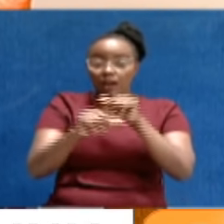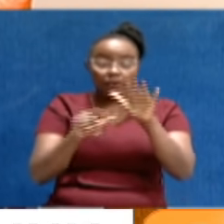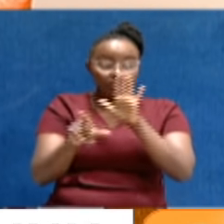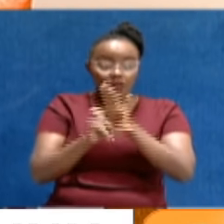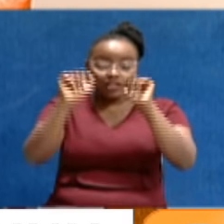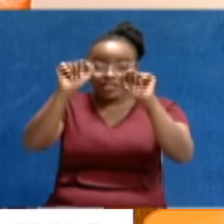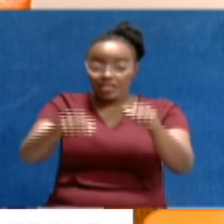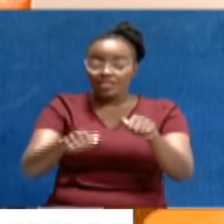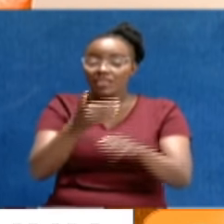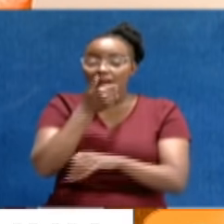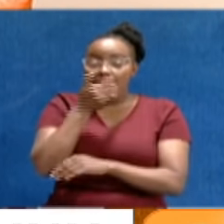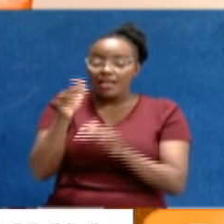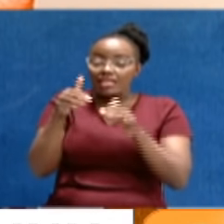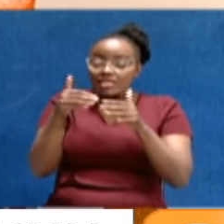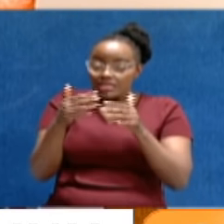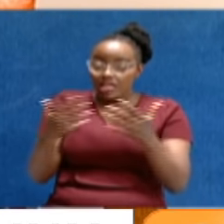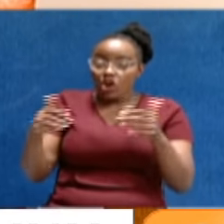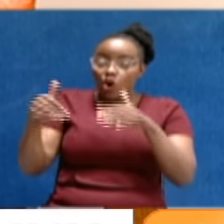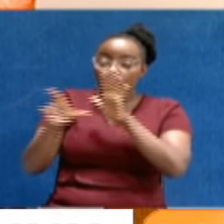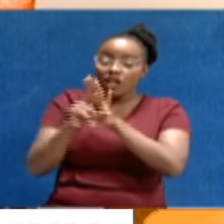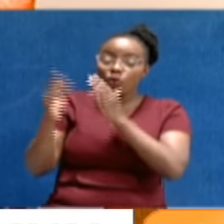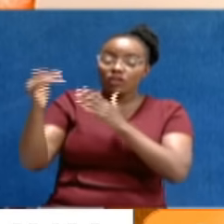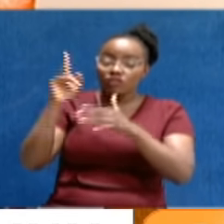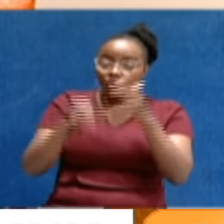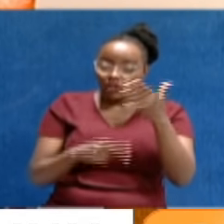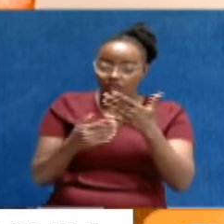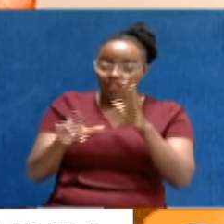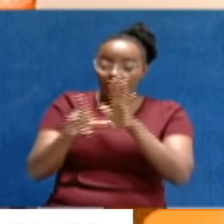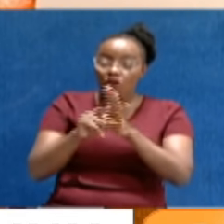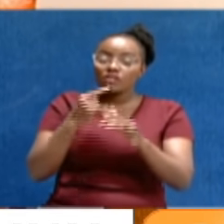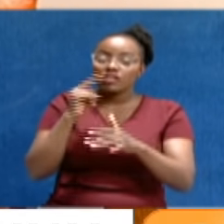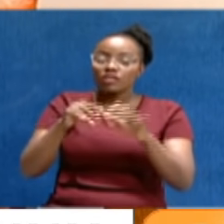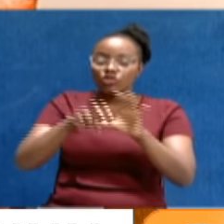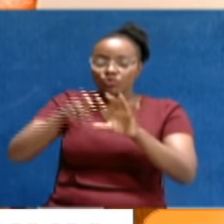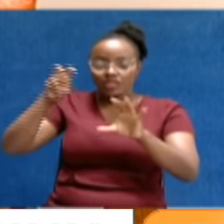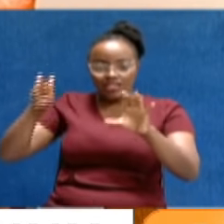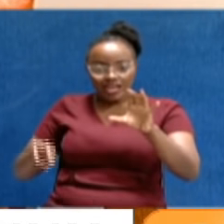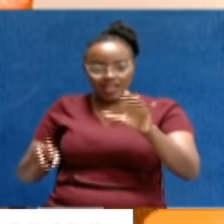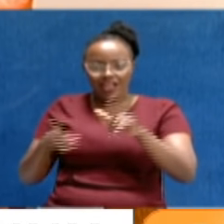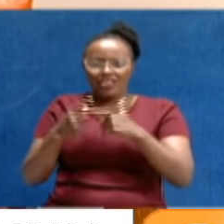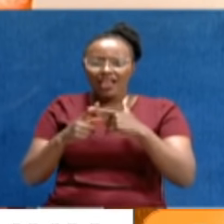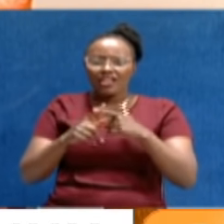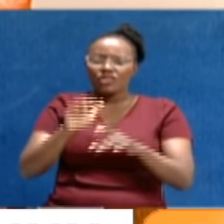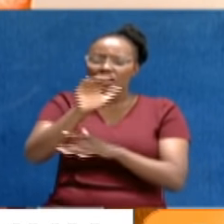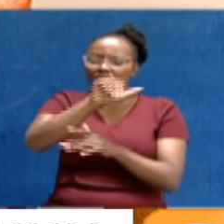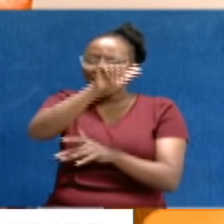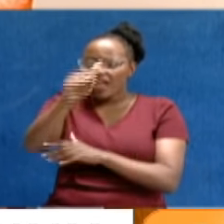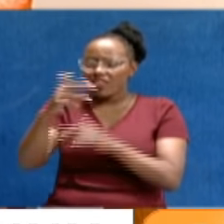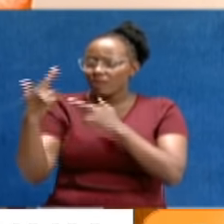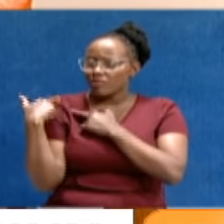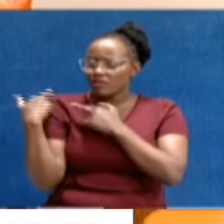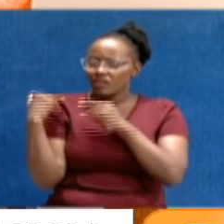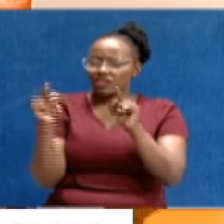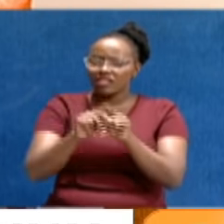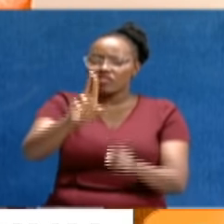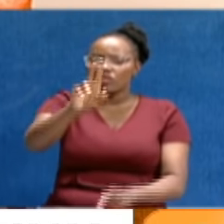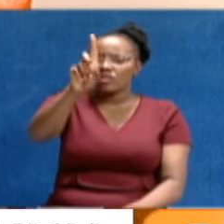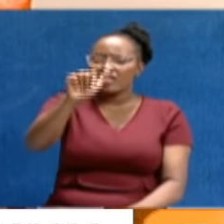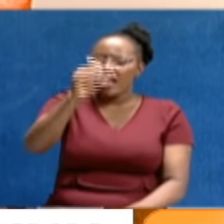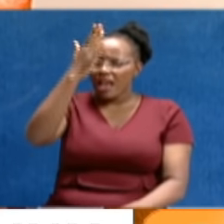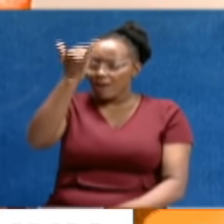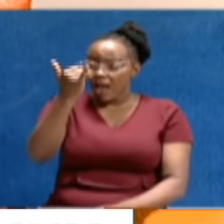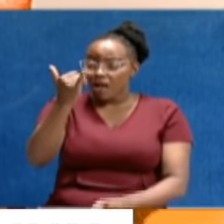law, best thing, or what the law would expect, the spirit of the law would be resign and seek another mandate on the UDA